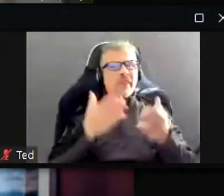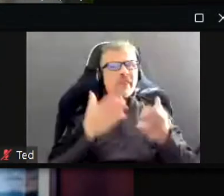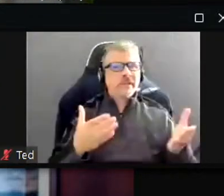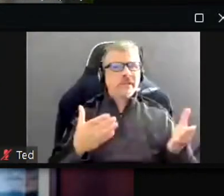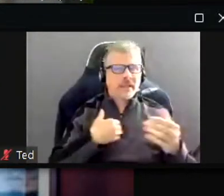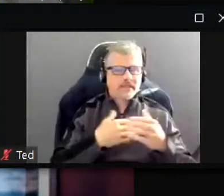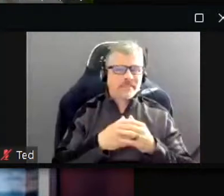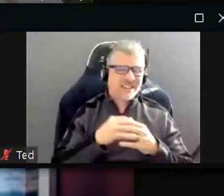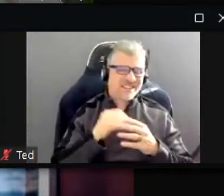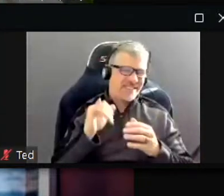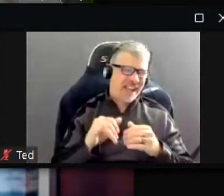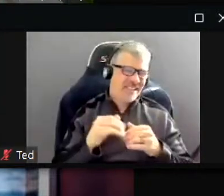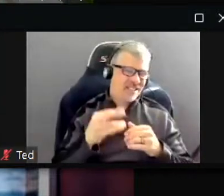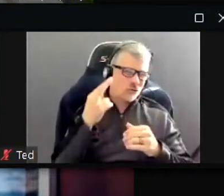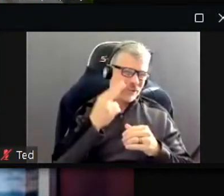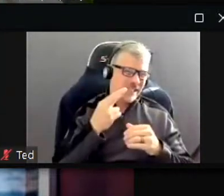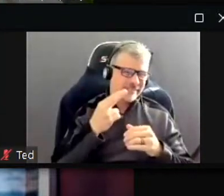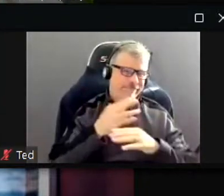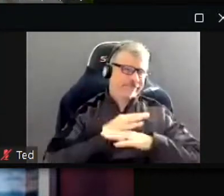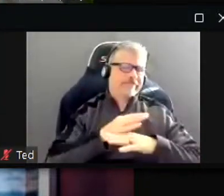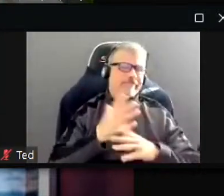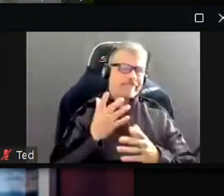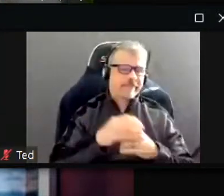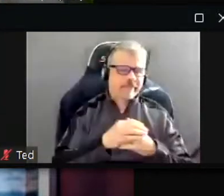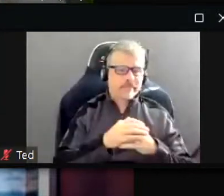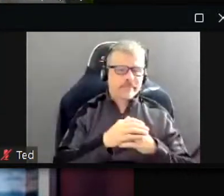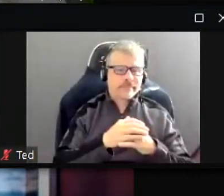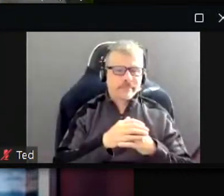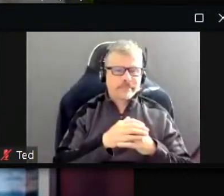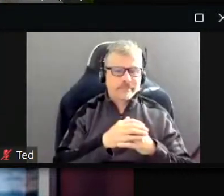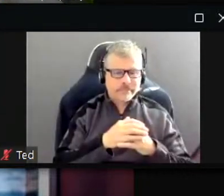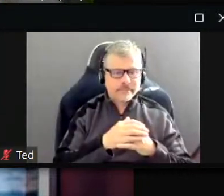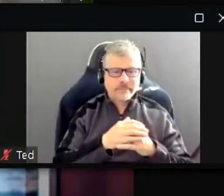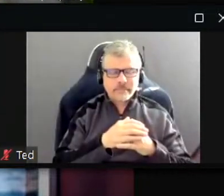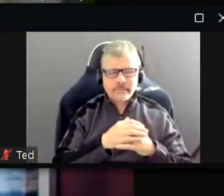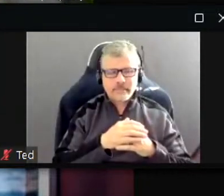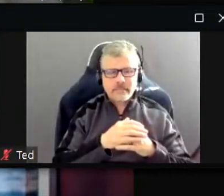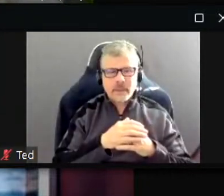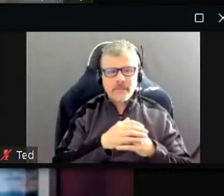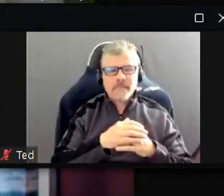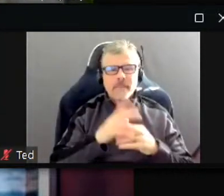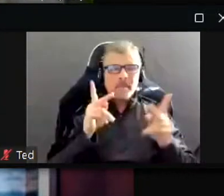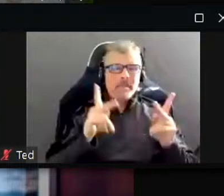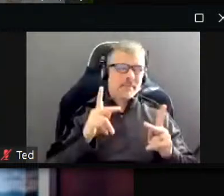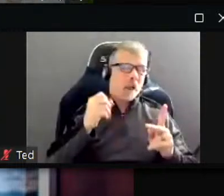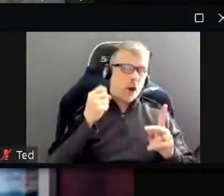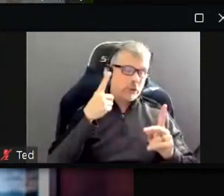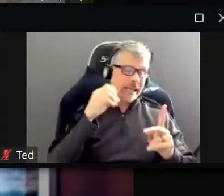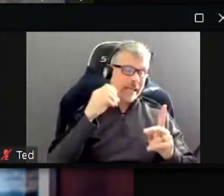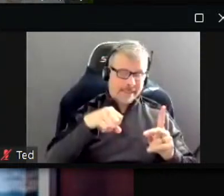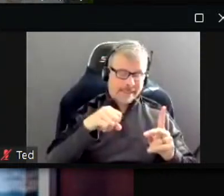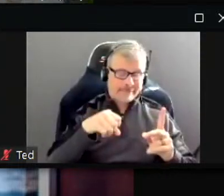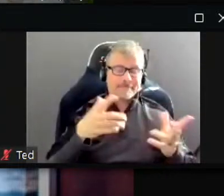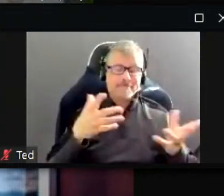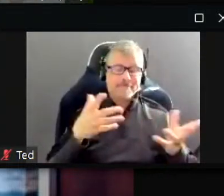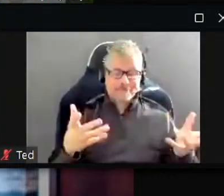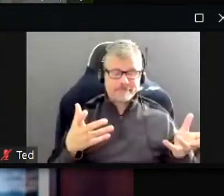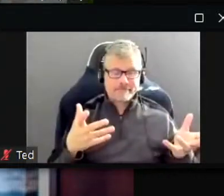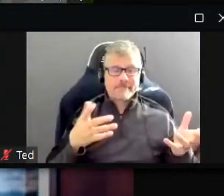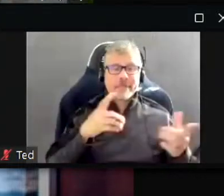reasons. But to get our college, I think that people do understand it. But then, when it